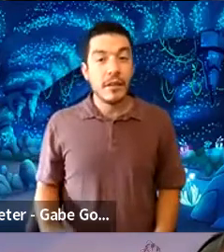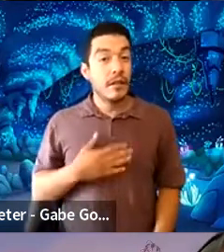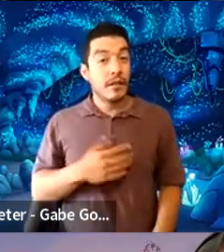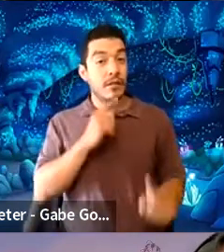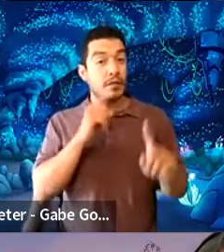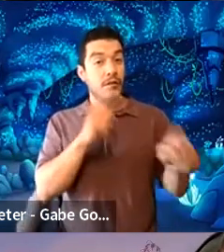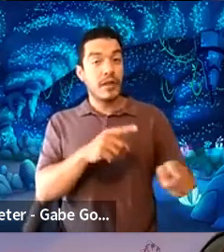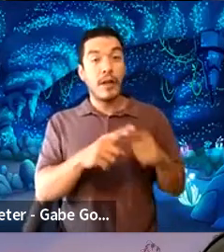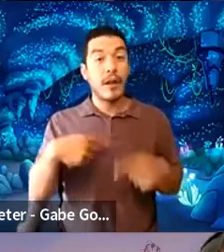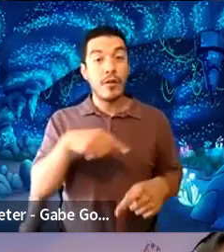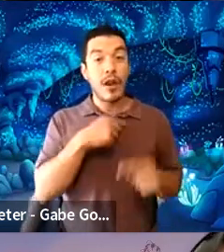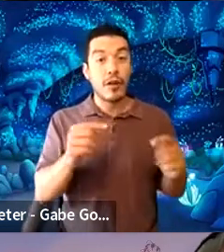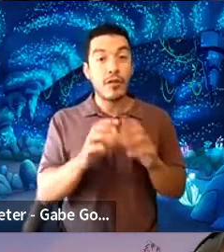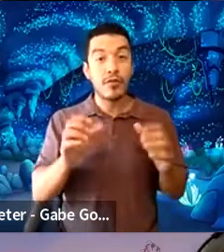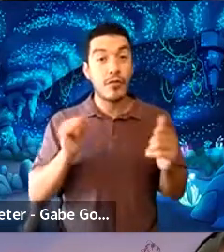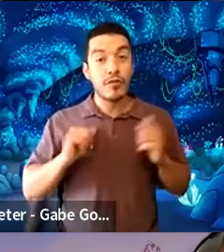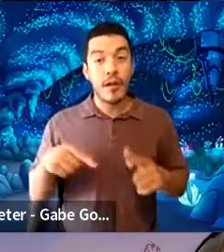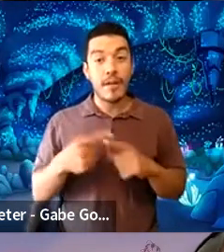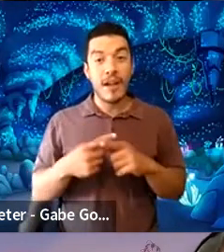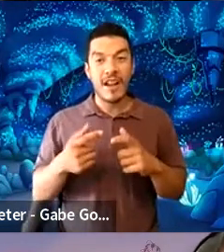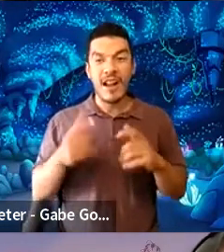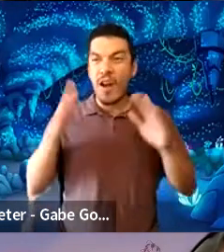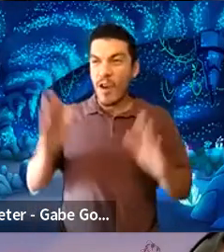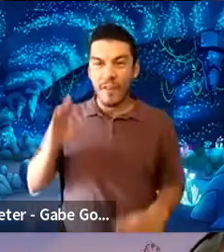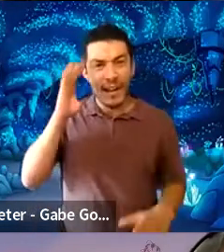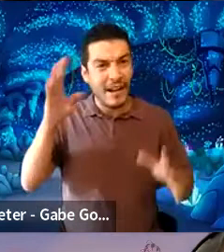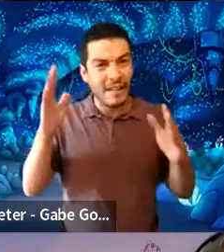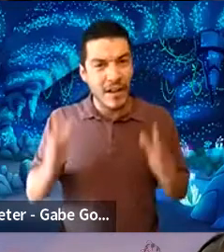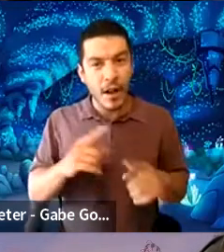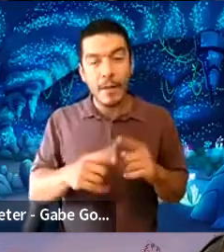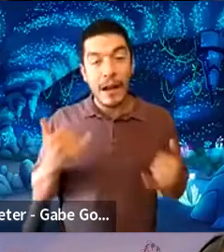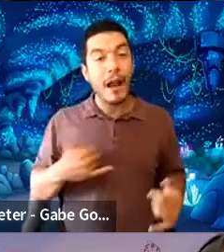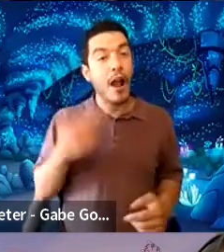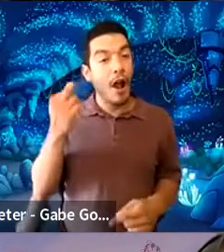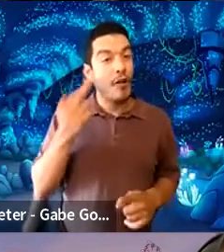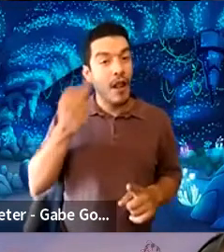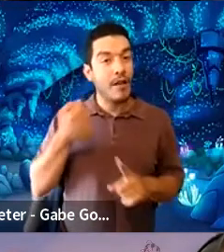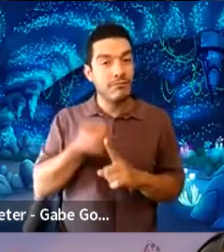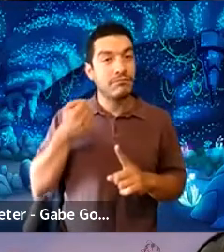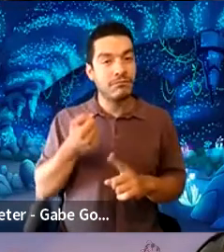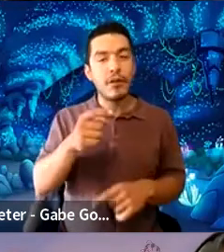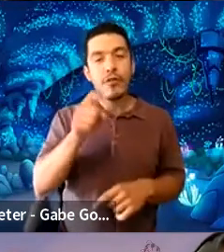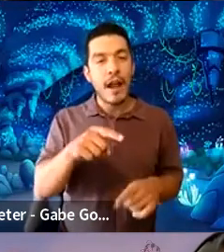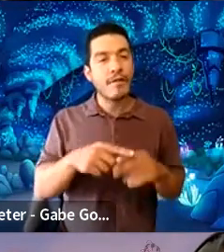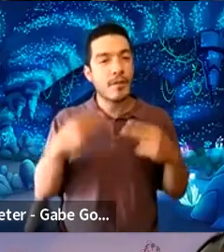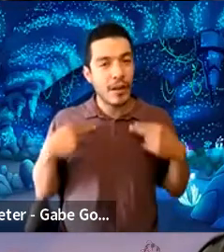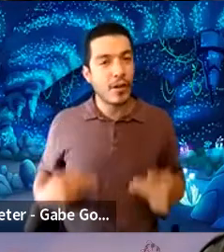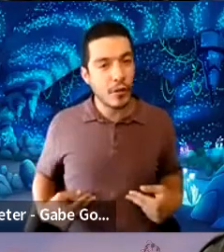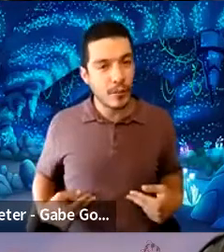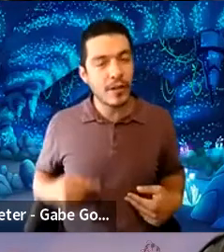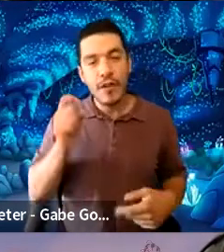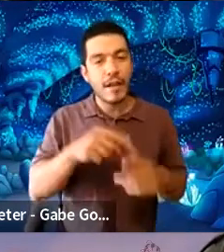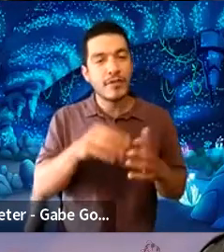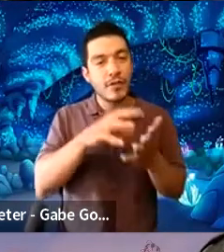was, but we're trying to do a show about a great inventor. But now I realize you have to be human and you have to